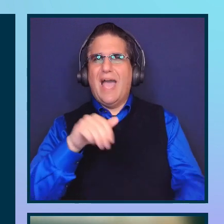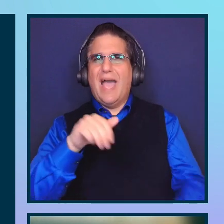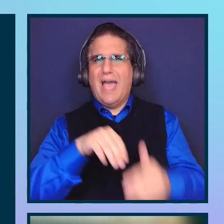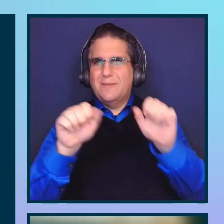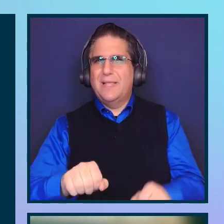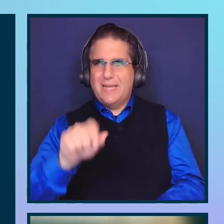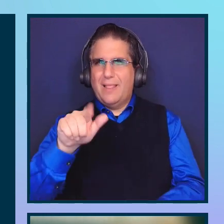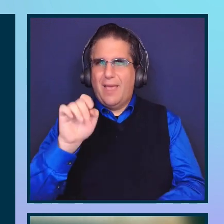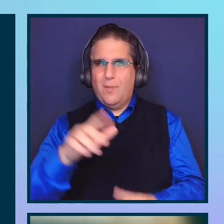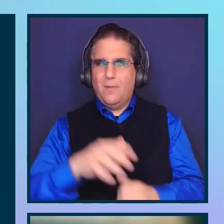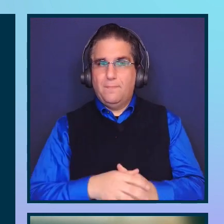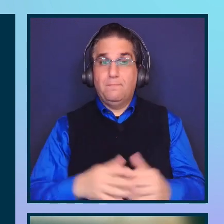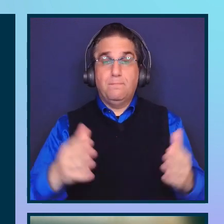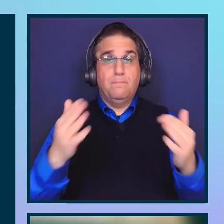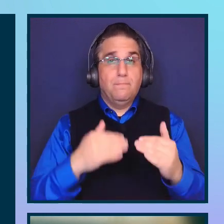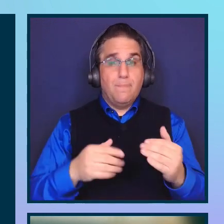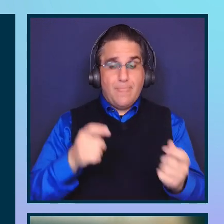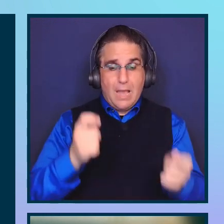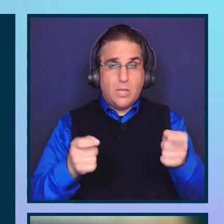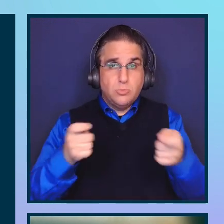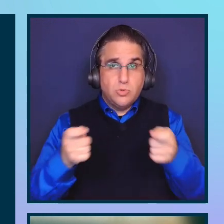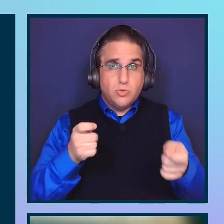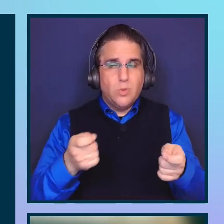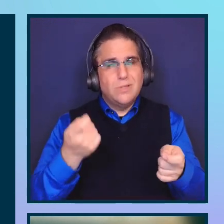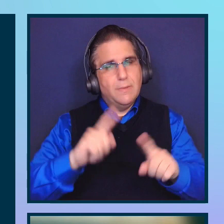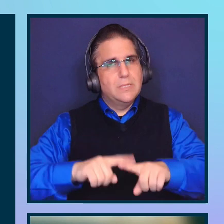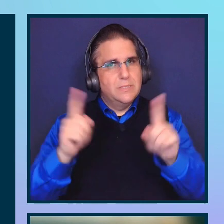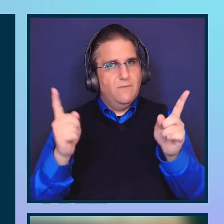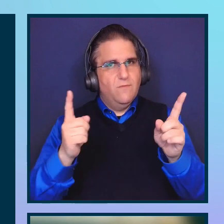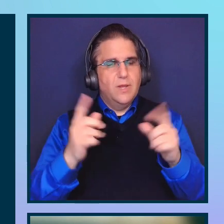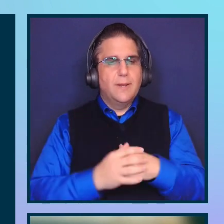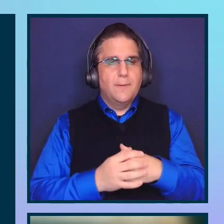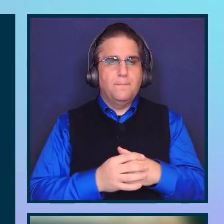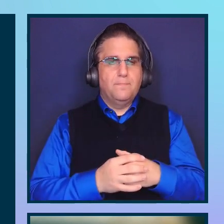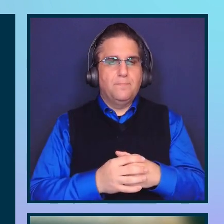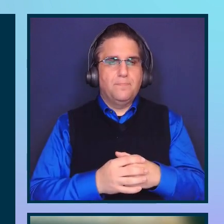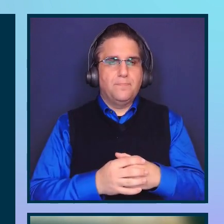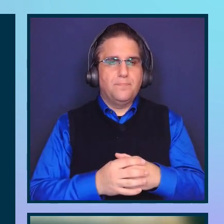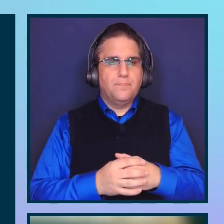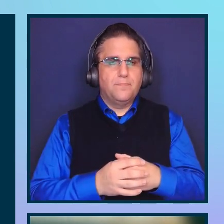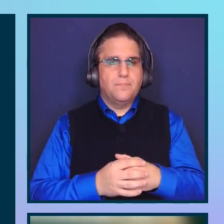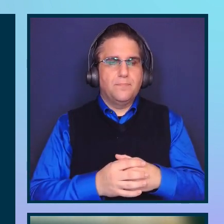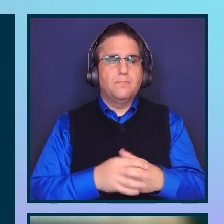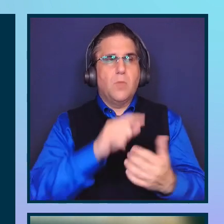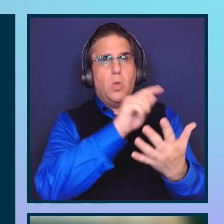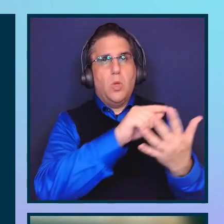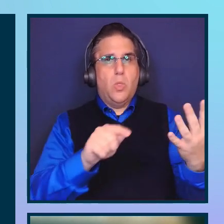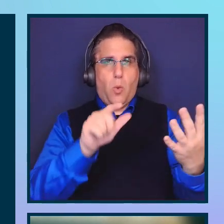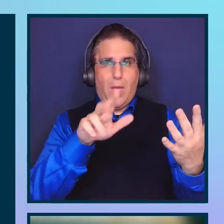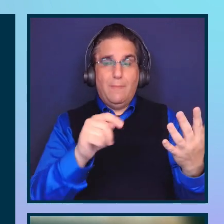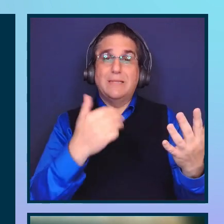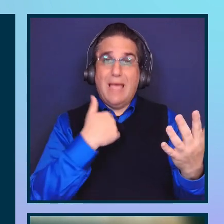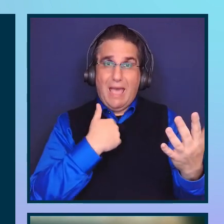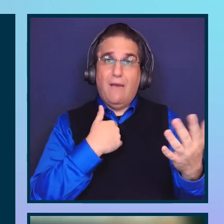where there's a little bit of difference in terms of the basic accessibility. They are given accessibility labels from the